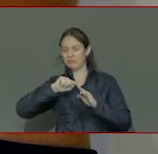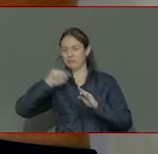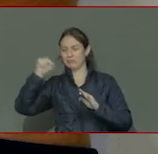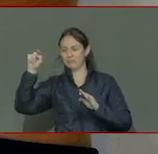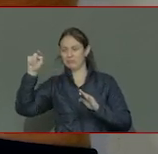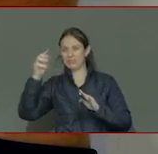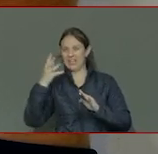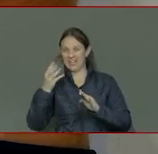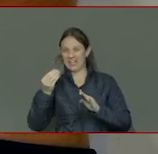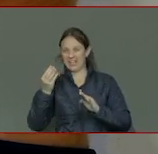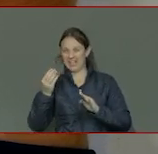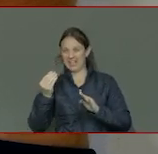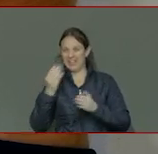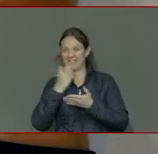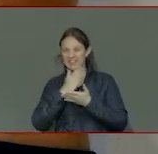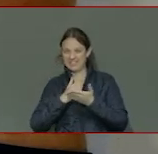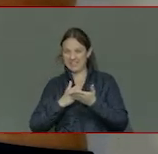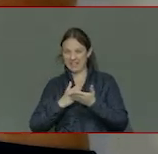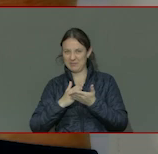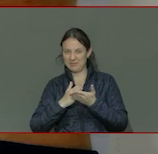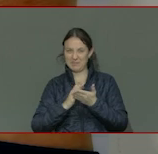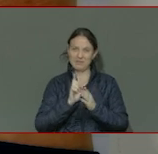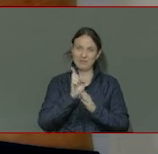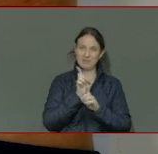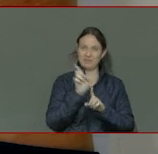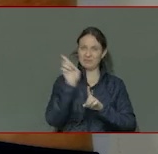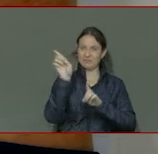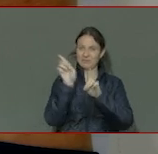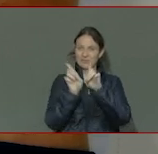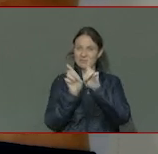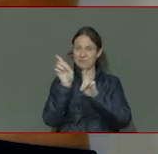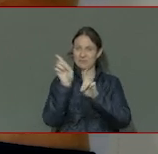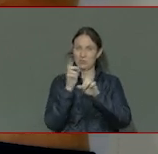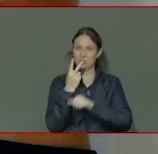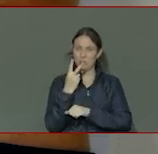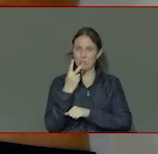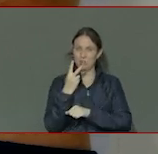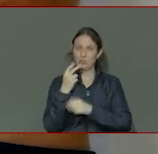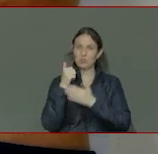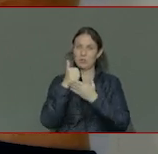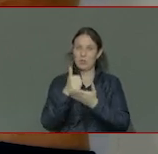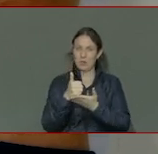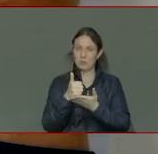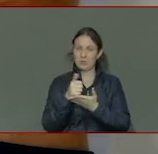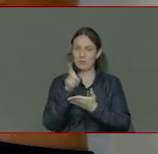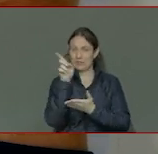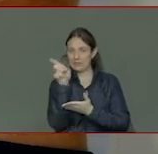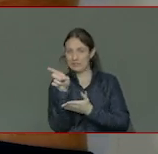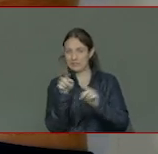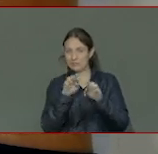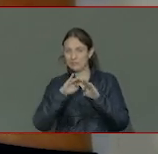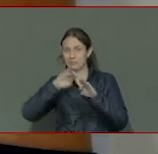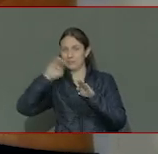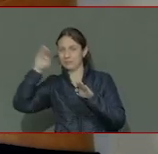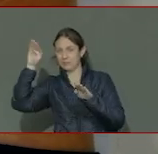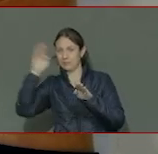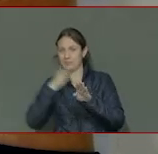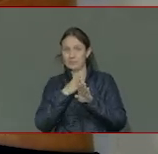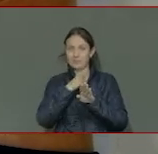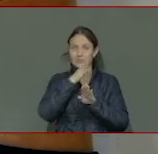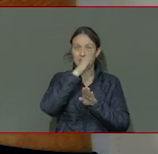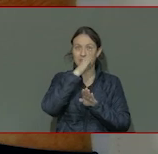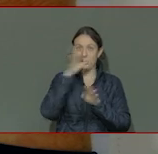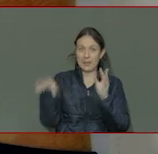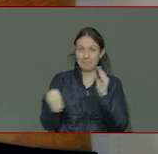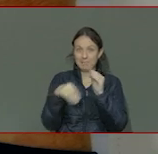there that's helping the block. So the normal force plus the vertical component upwards must be equal